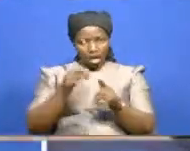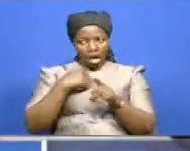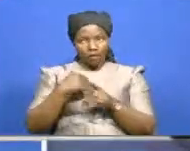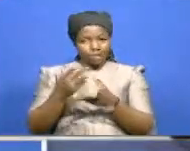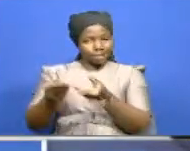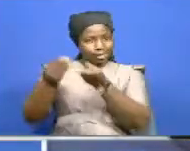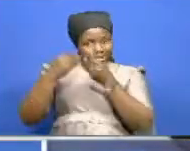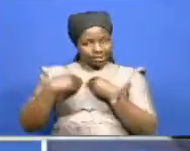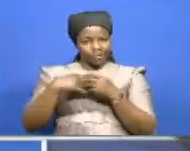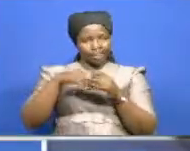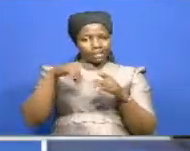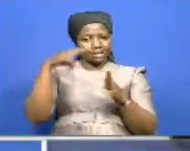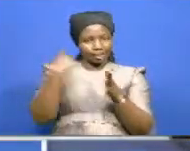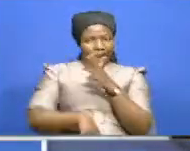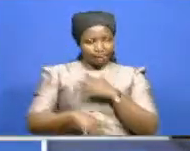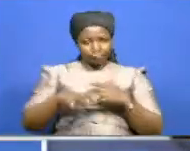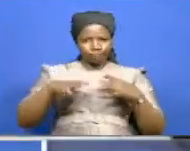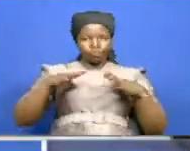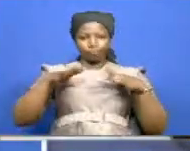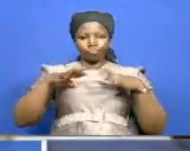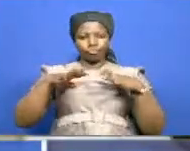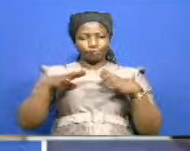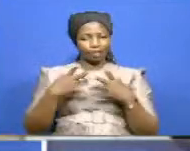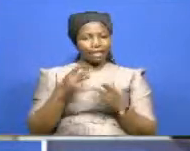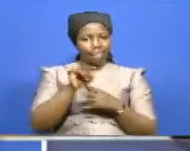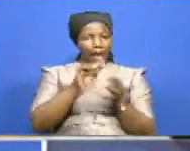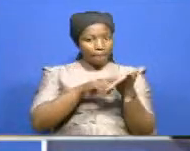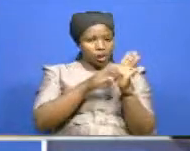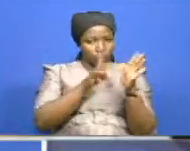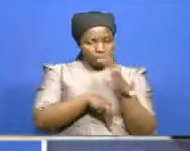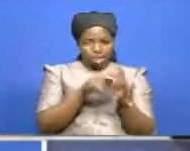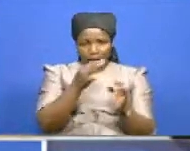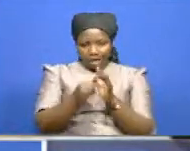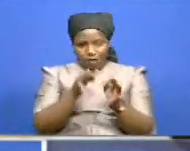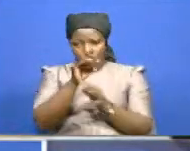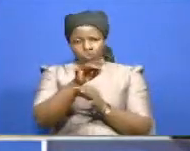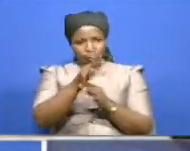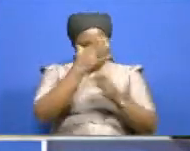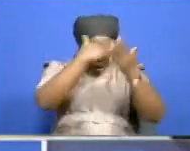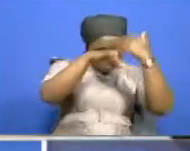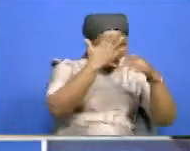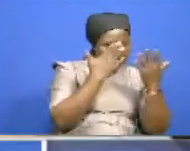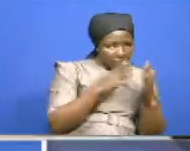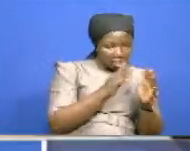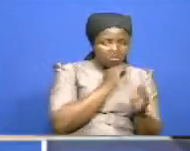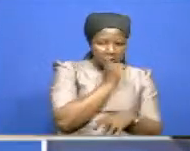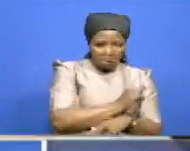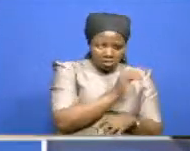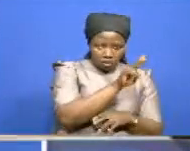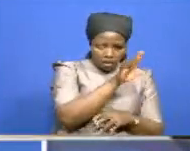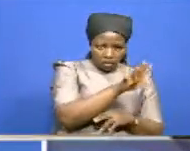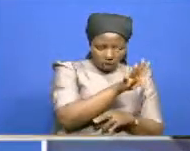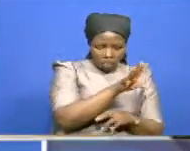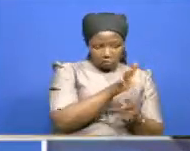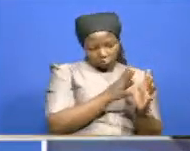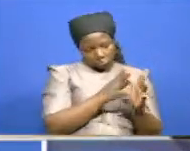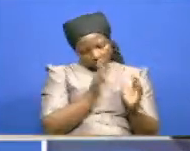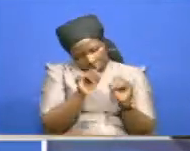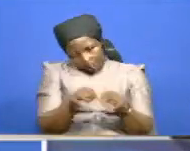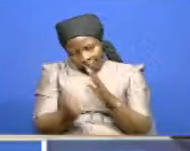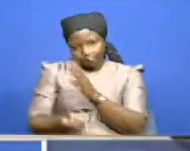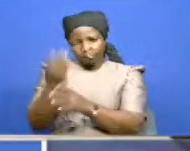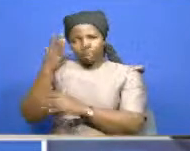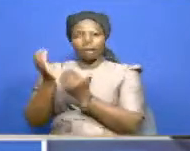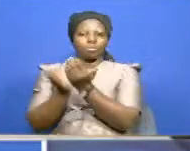like everybody has spoken about. That means if you leave university at the age of 24, you can start a